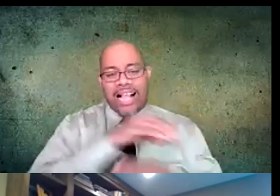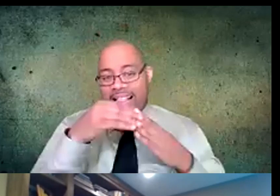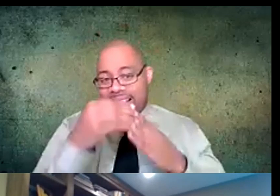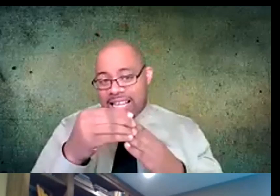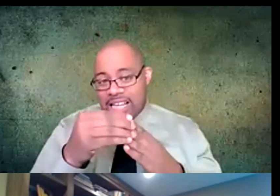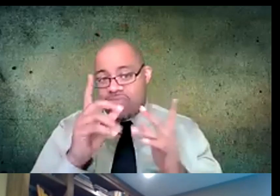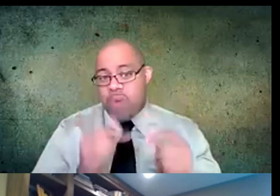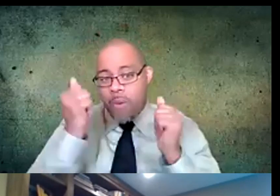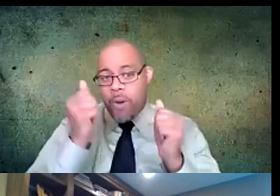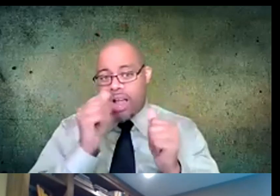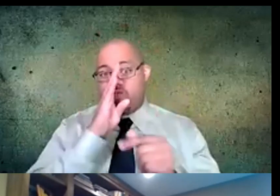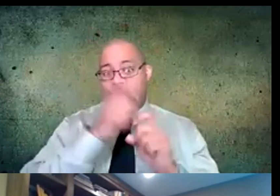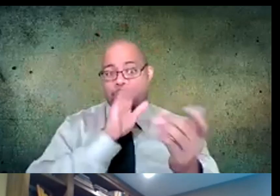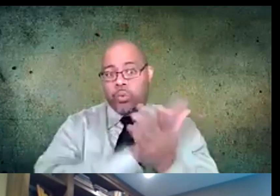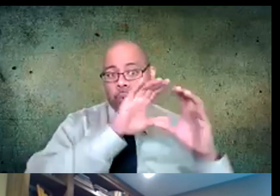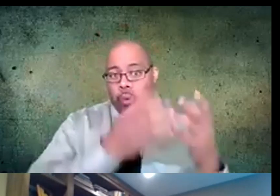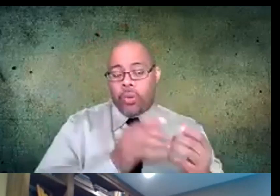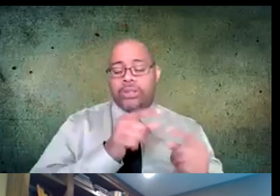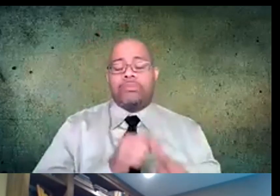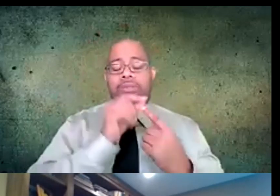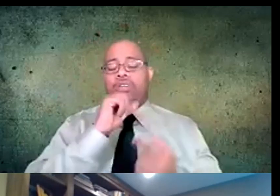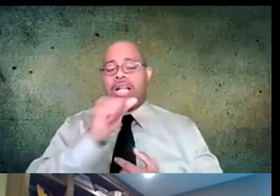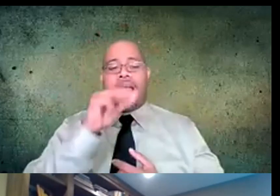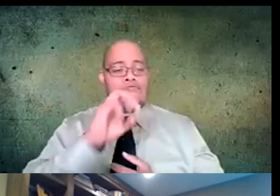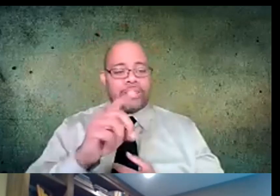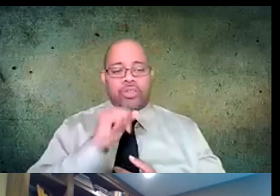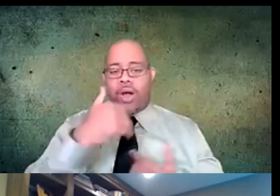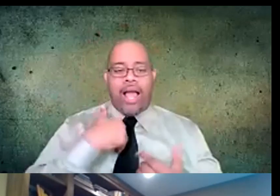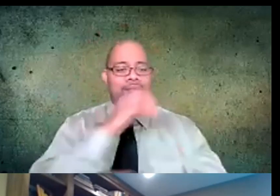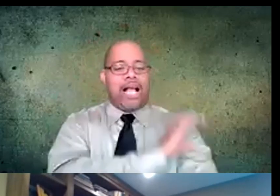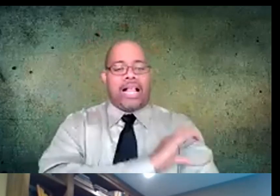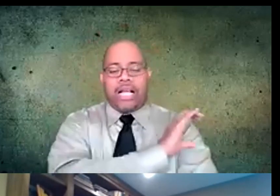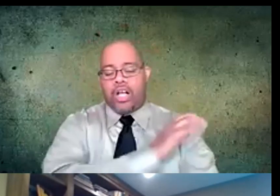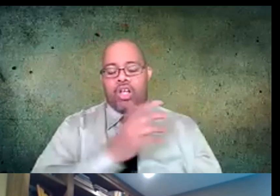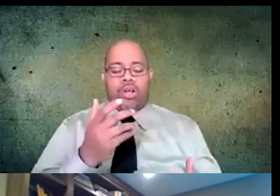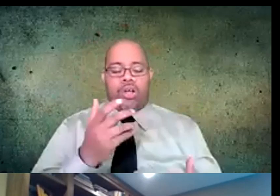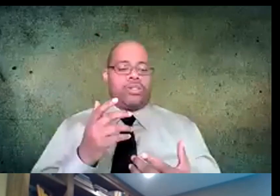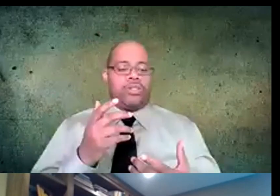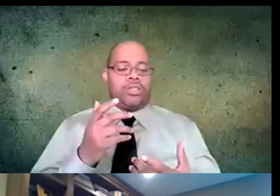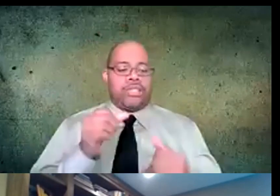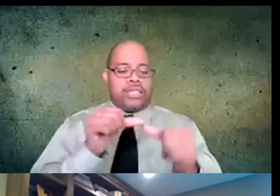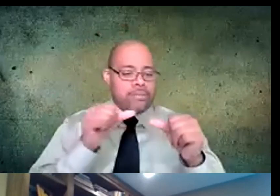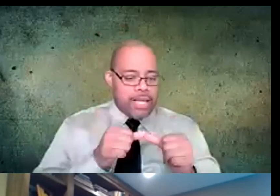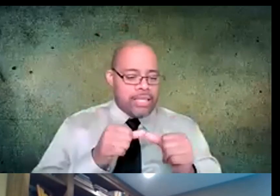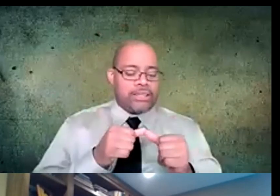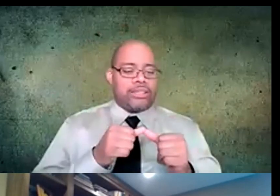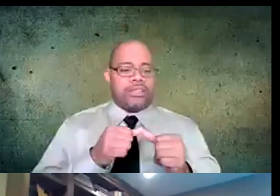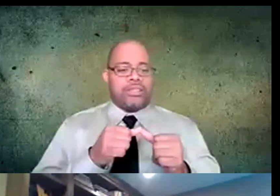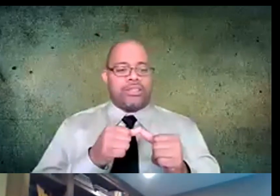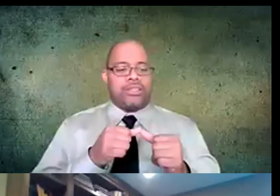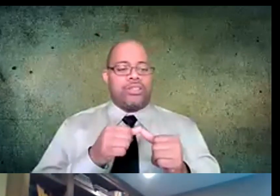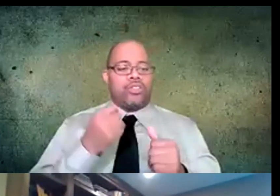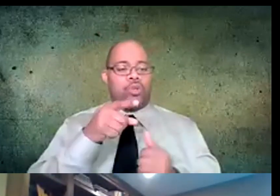away, straight from academic, especially if you're not an MD, you don't have the clinical, the clinic space experience, right? So if